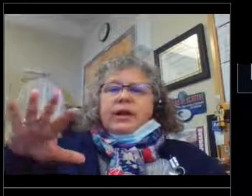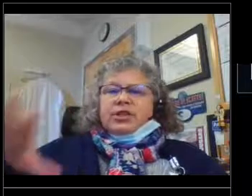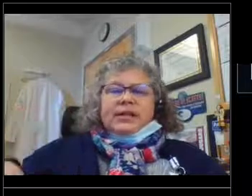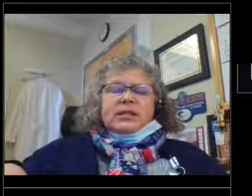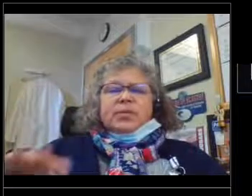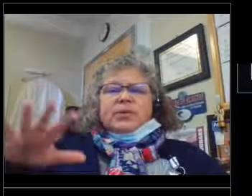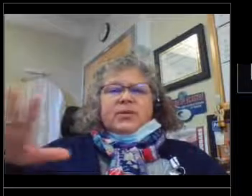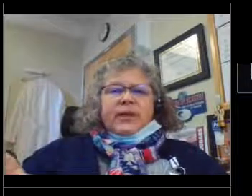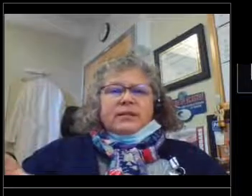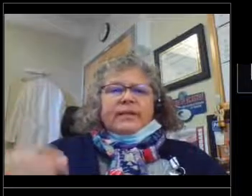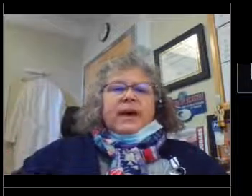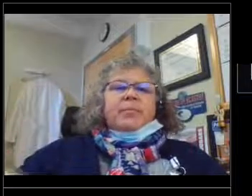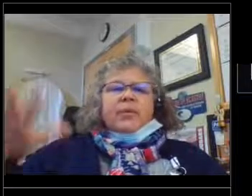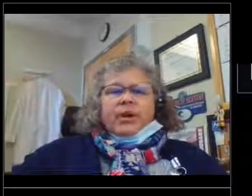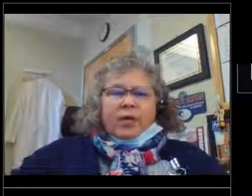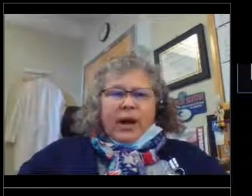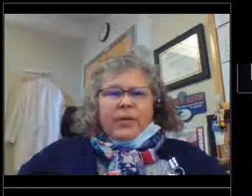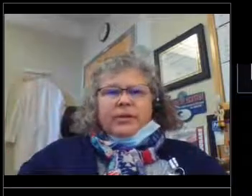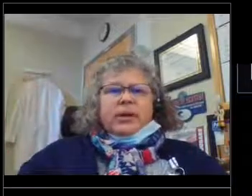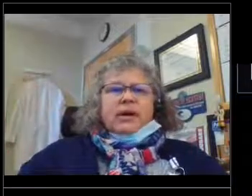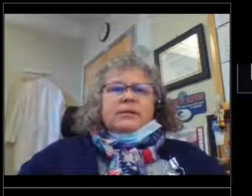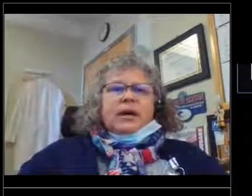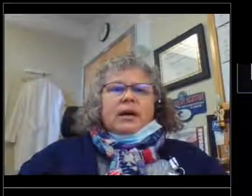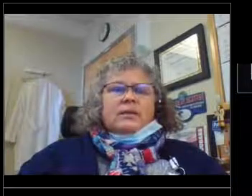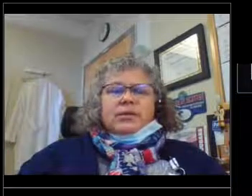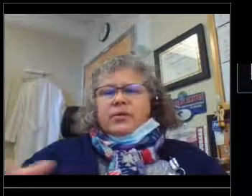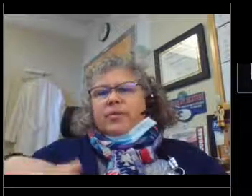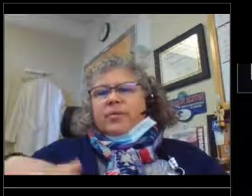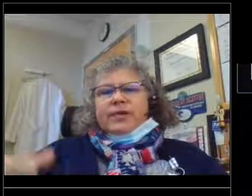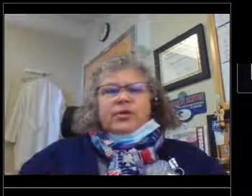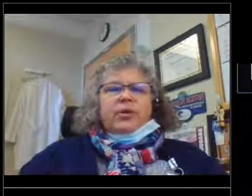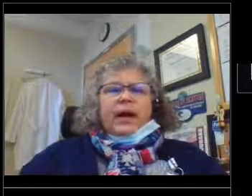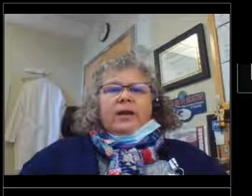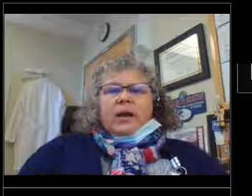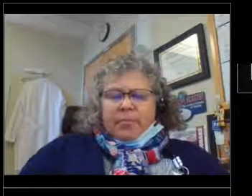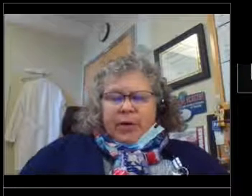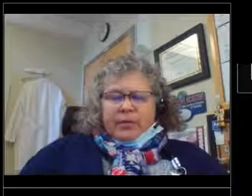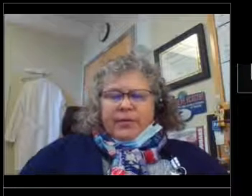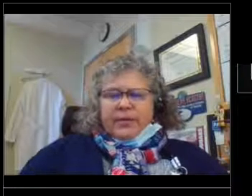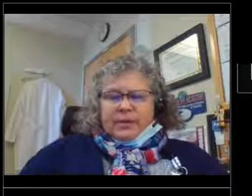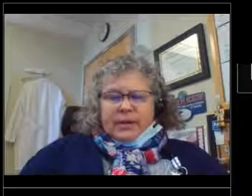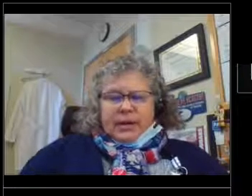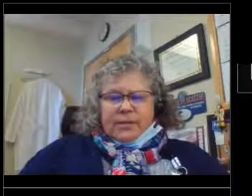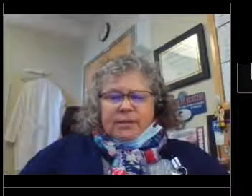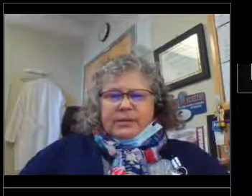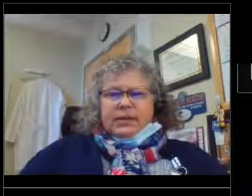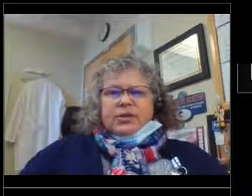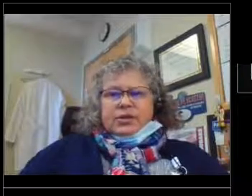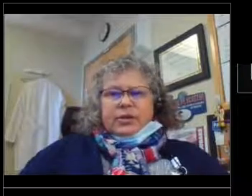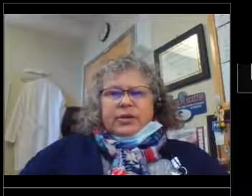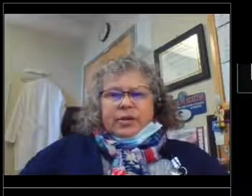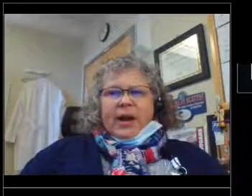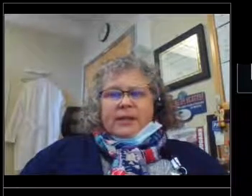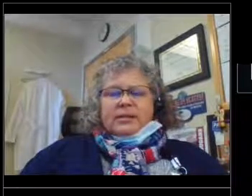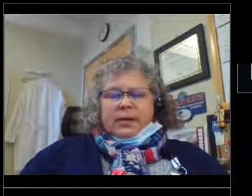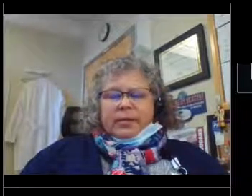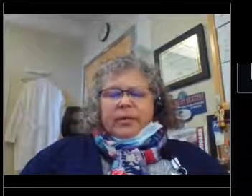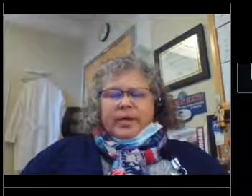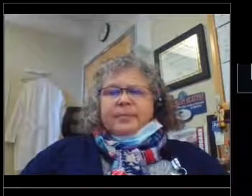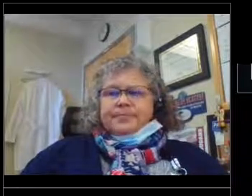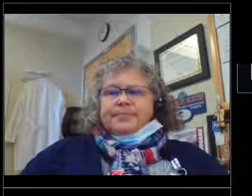or injectables or things like that, but one of your other docs does. So you would make sure you had both of those signatures on